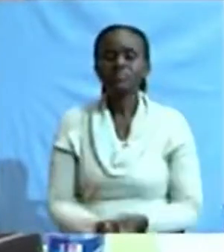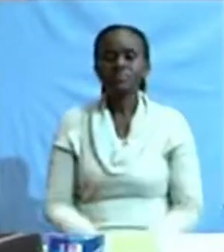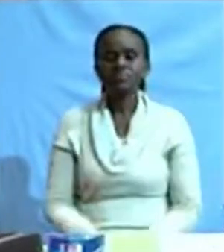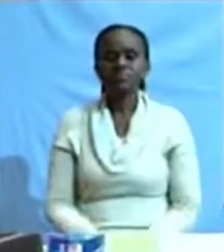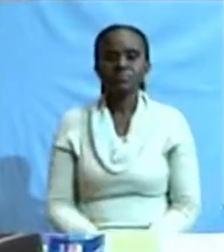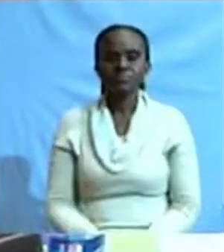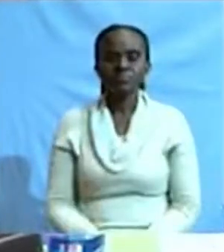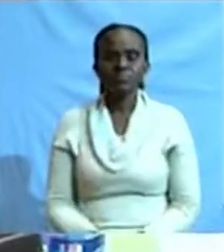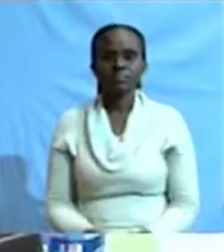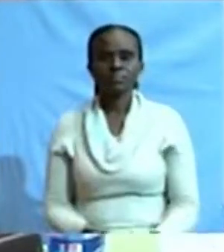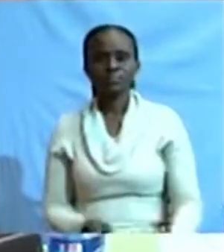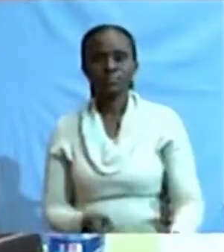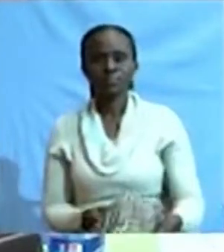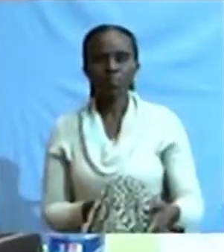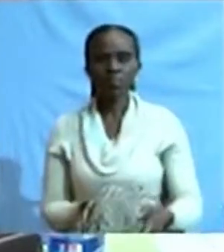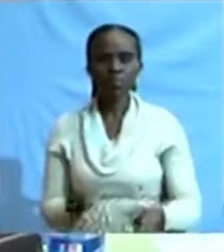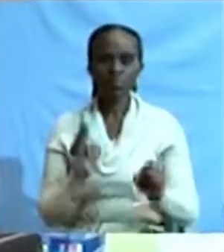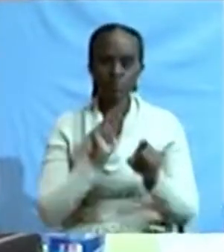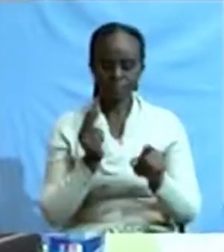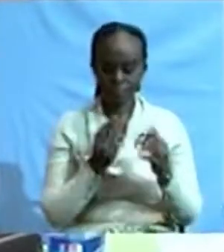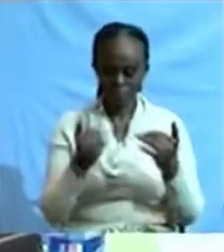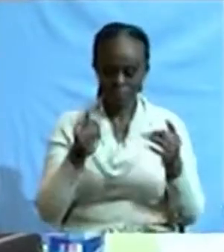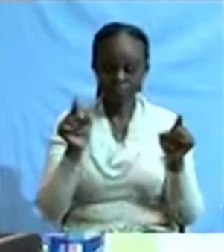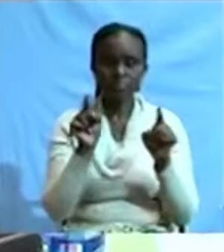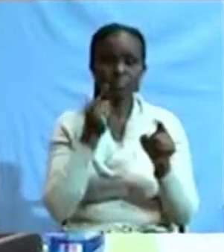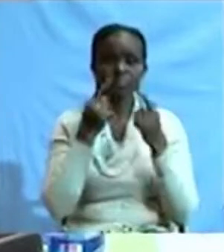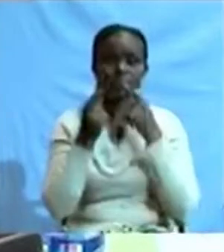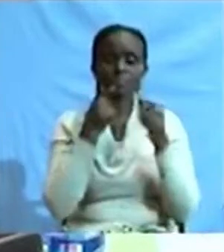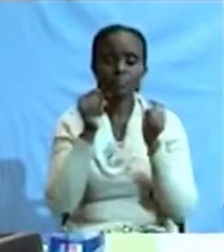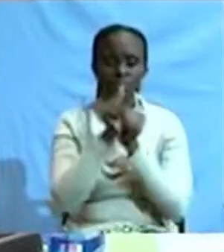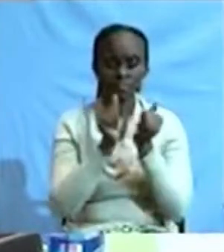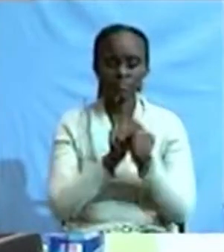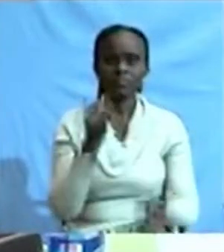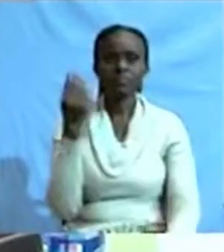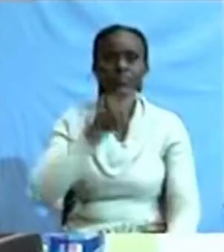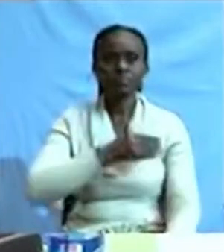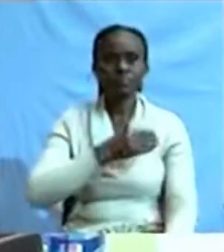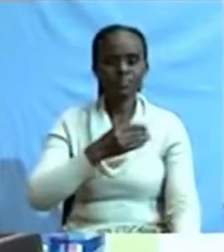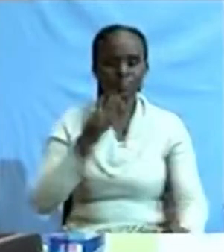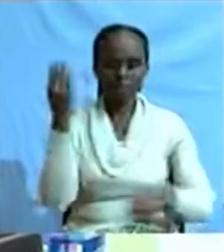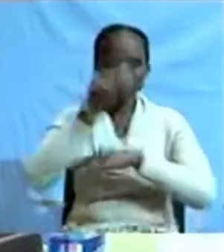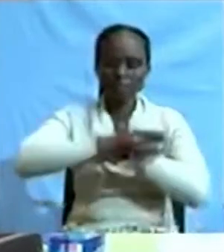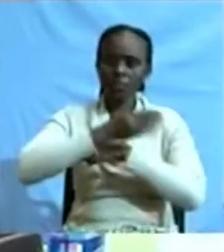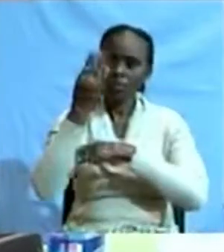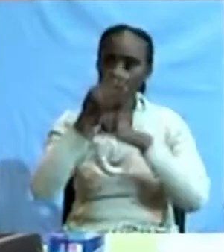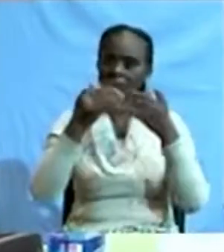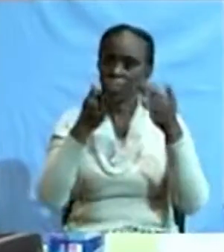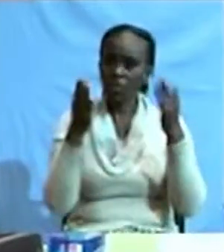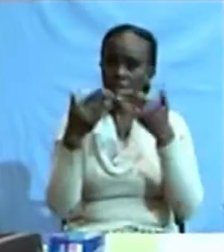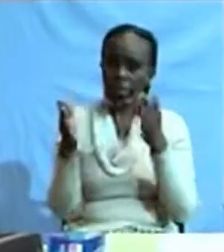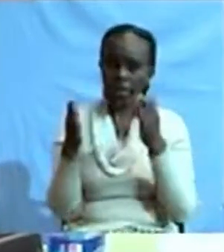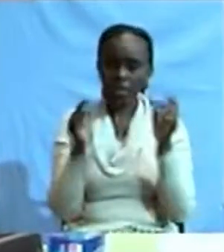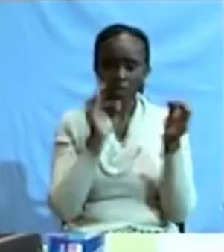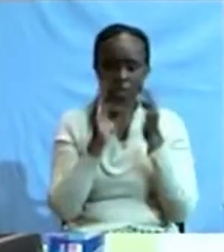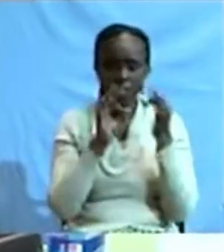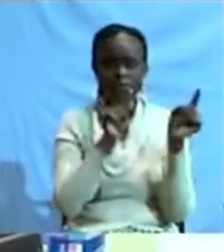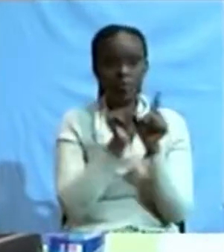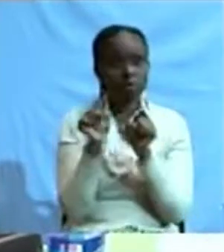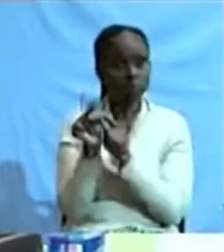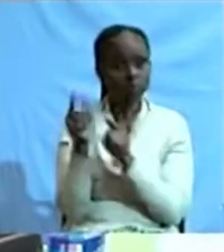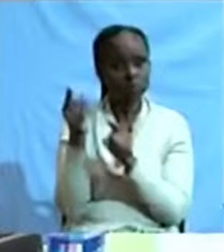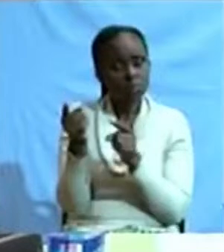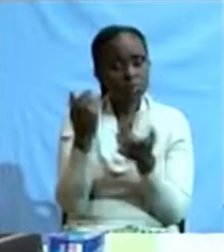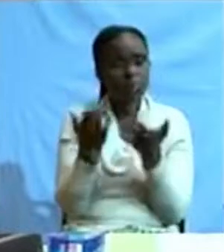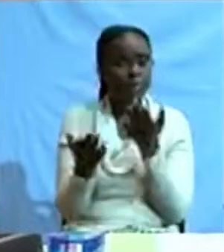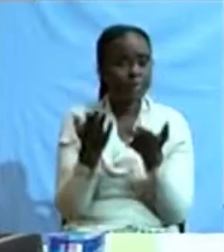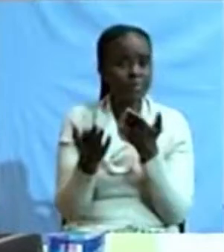then also, we are talking of having the border there opened. If it is also